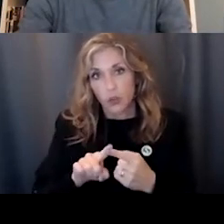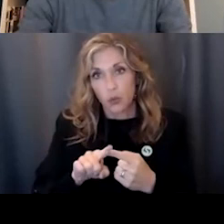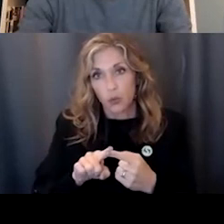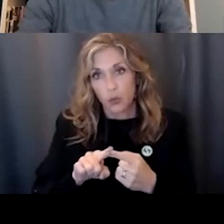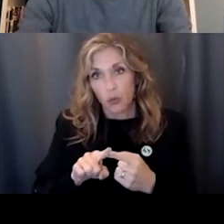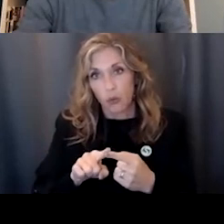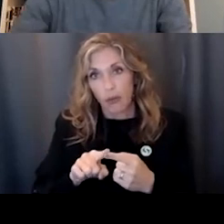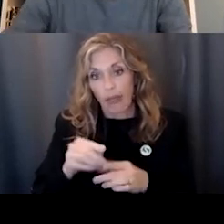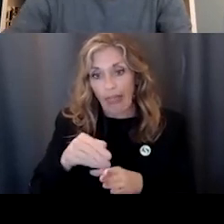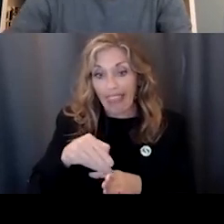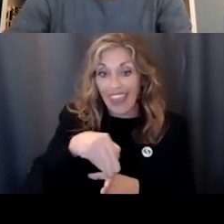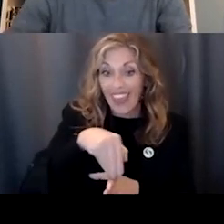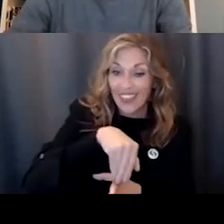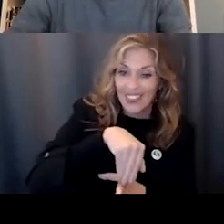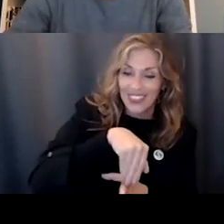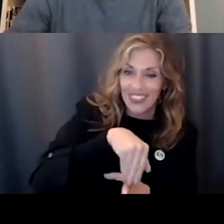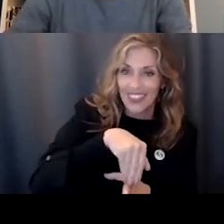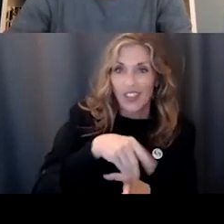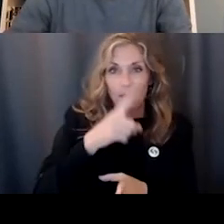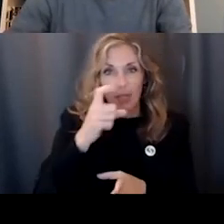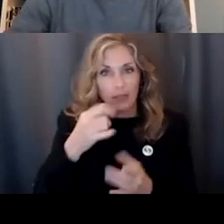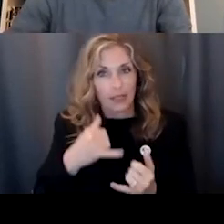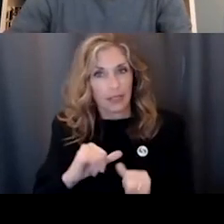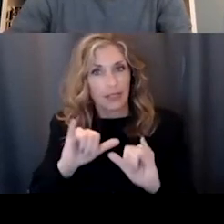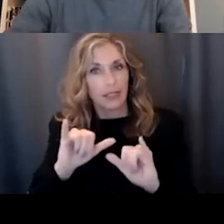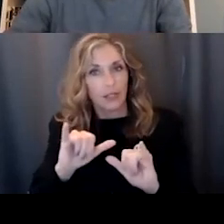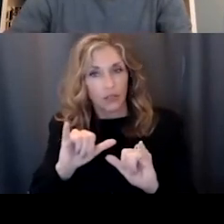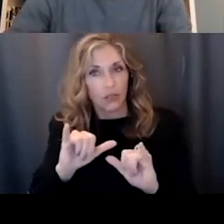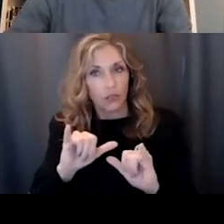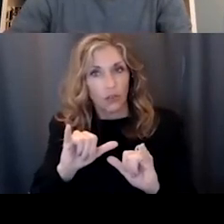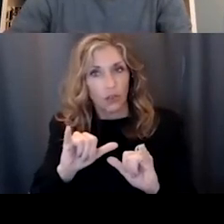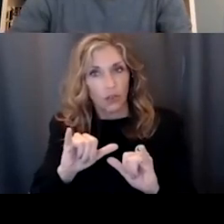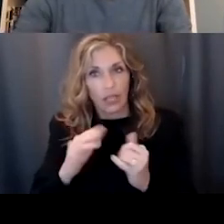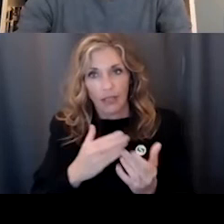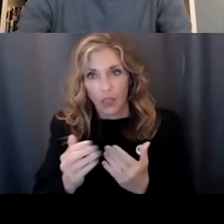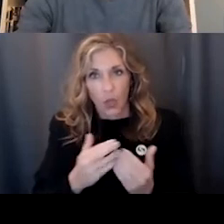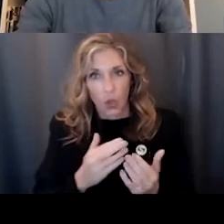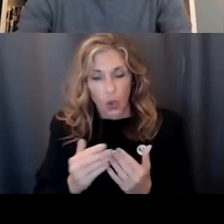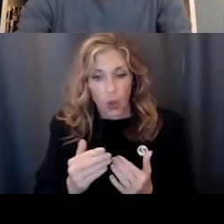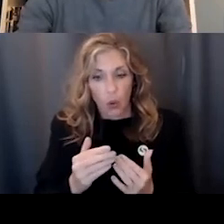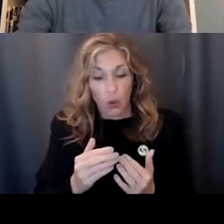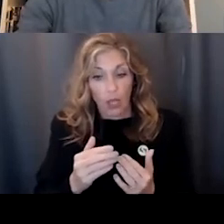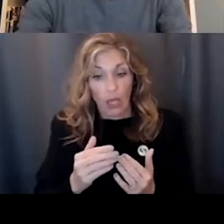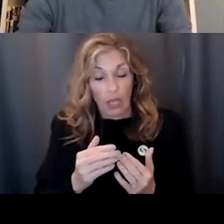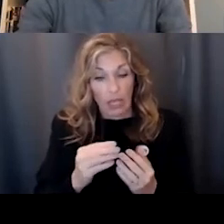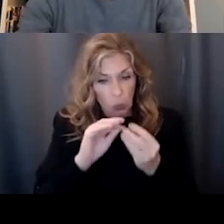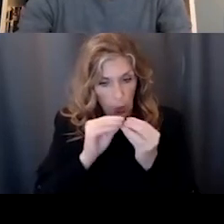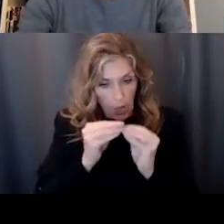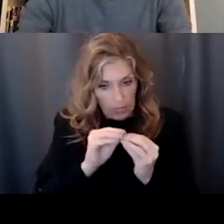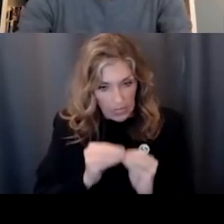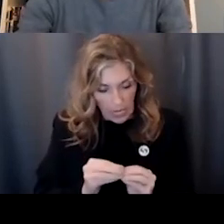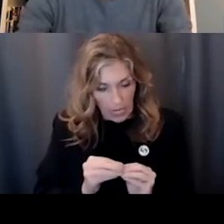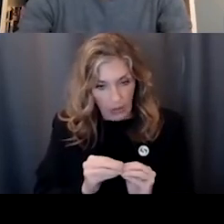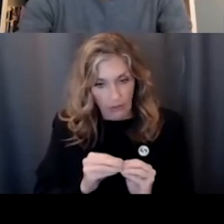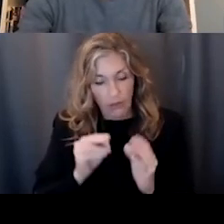edges stepped off the edge with it, because it's still, even though it is qualitative research and it is self-study, it's